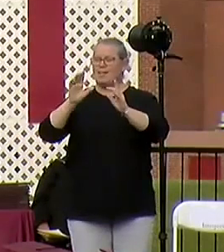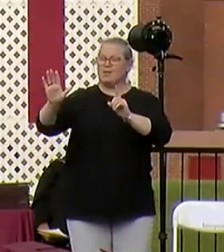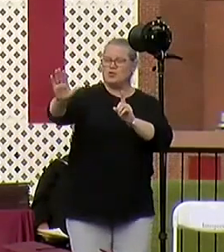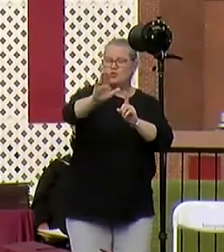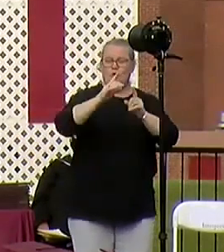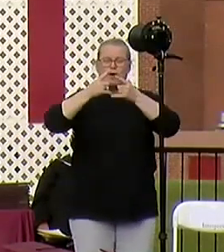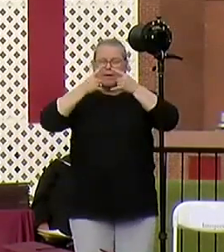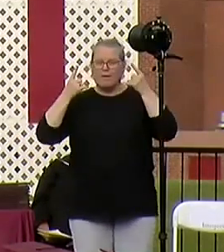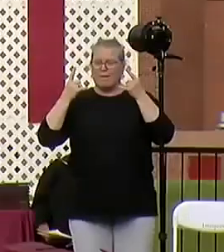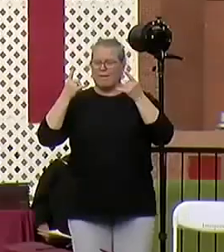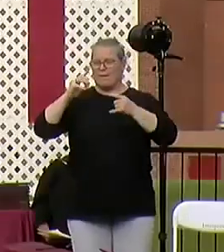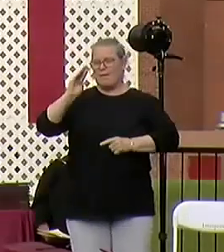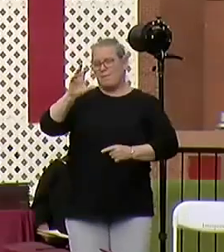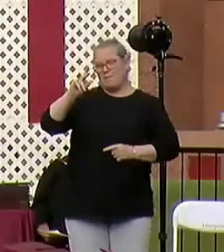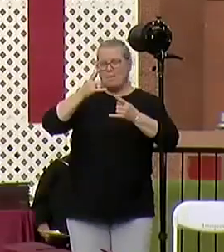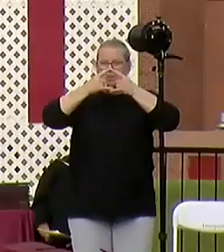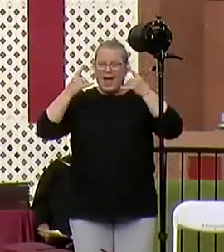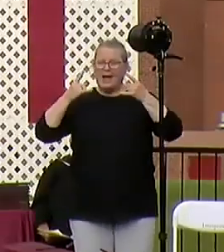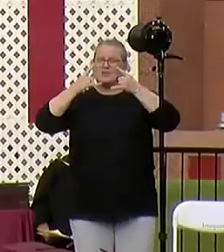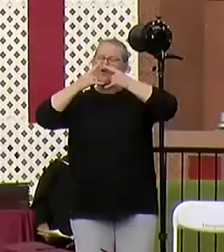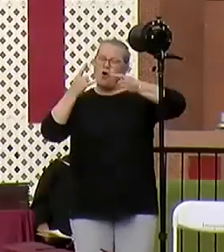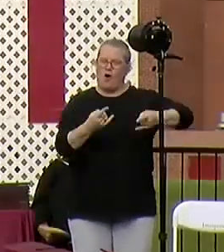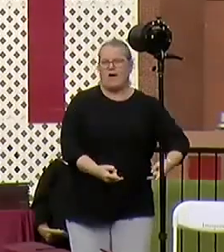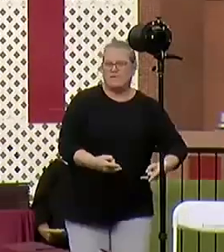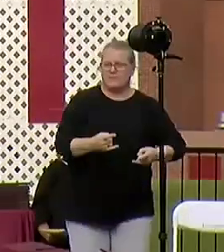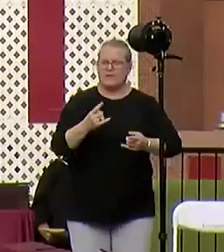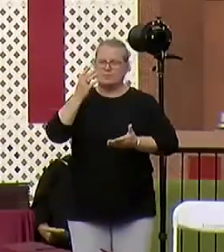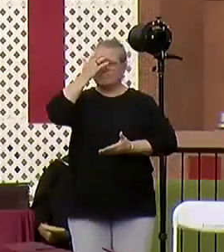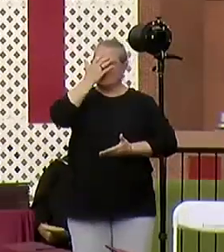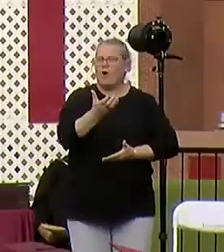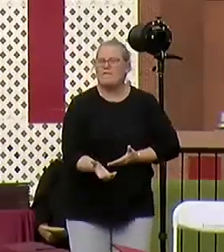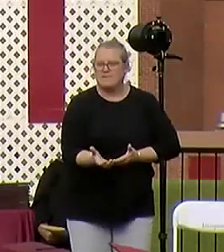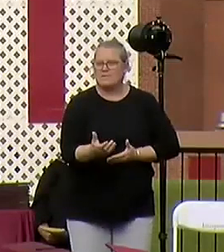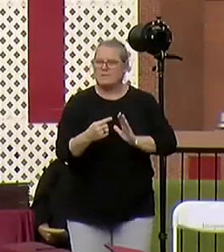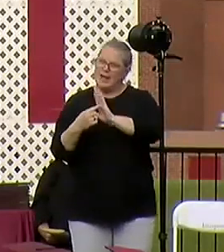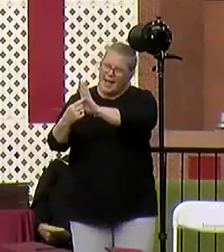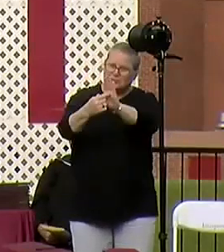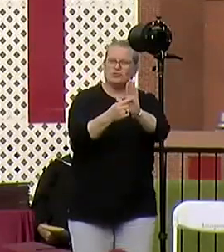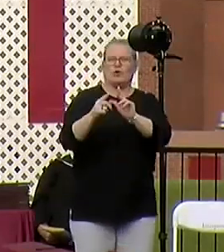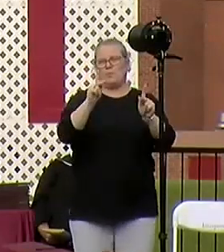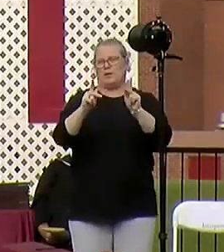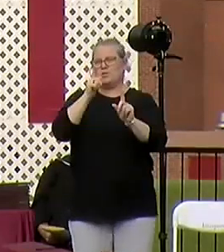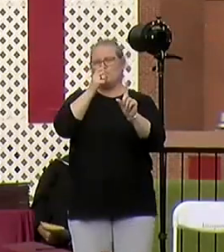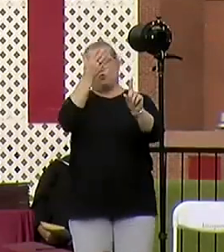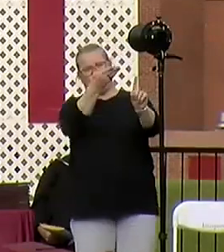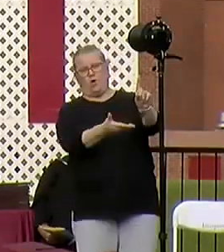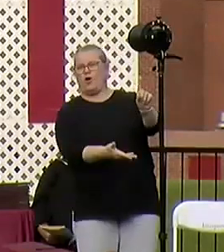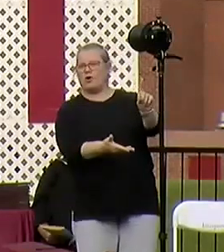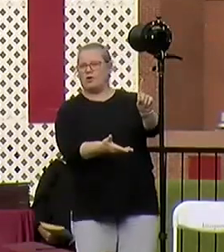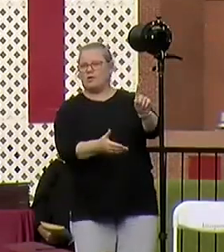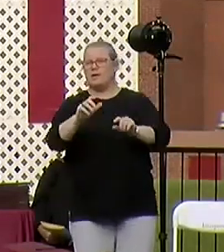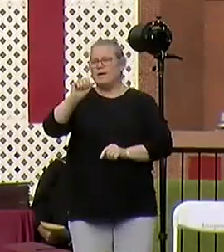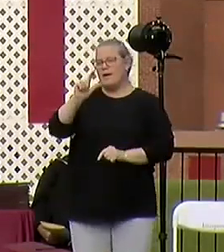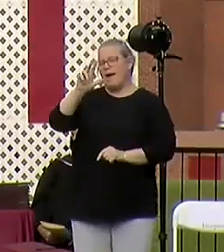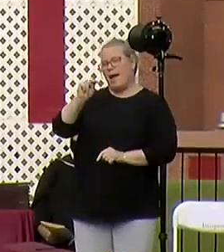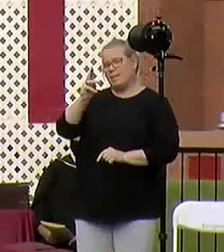are. Alan Moore, the creator of Watchmen and many other graphic novels, has said, "You